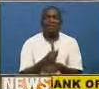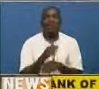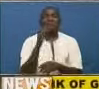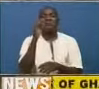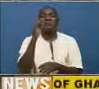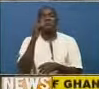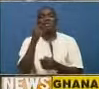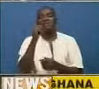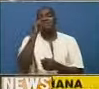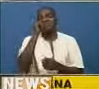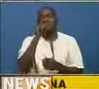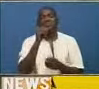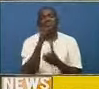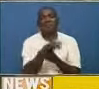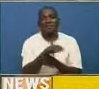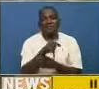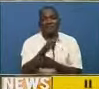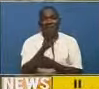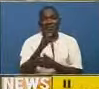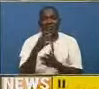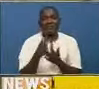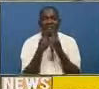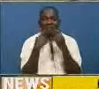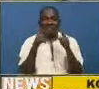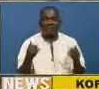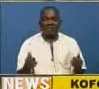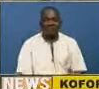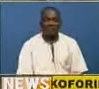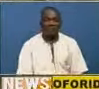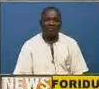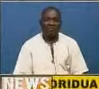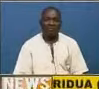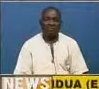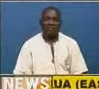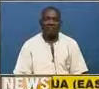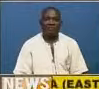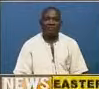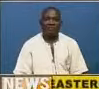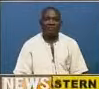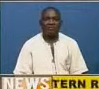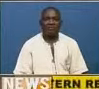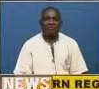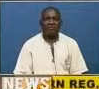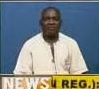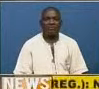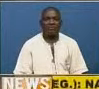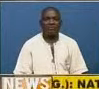and neglect. For GBC News, Clara Mlano reporting.